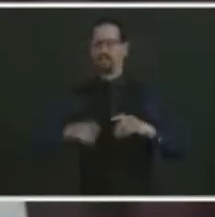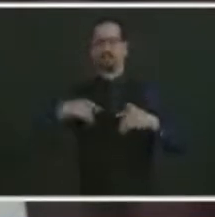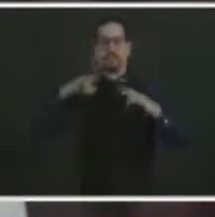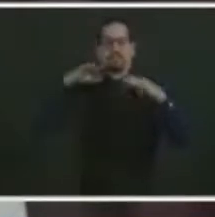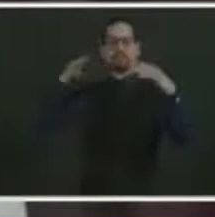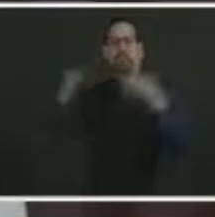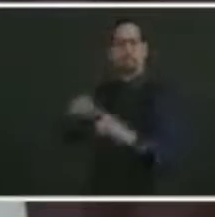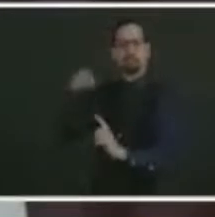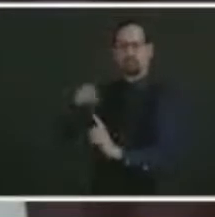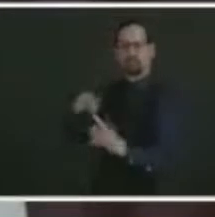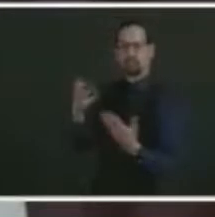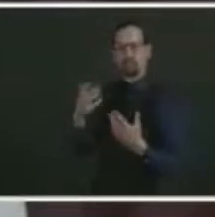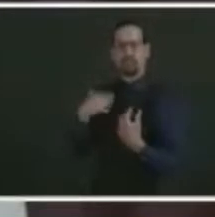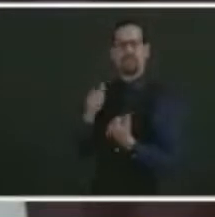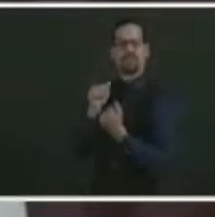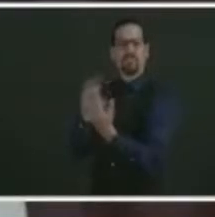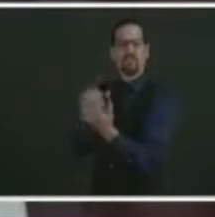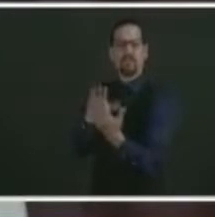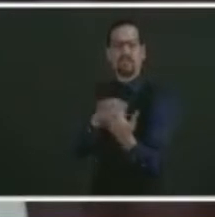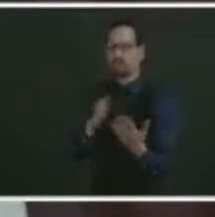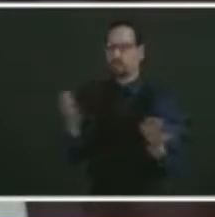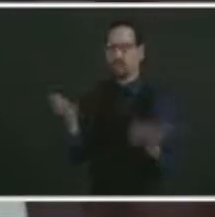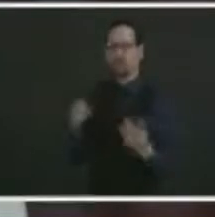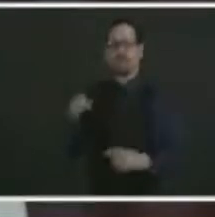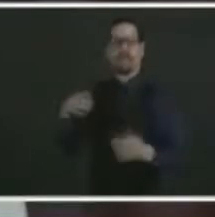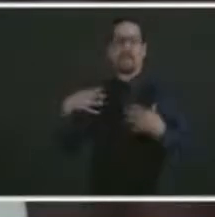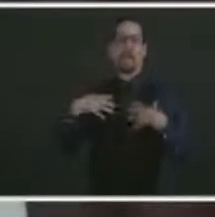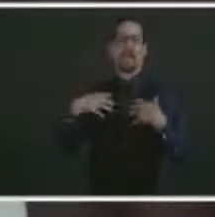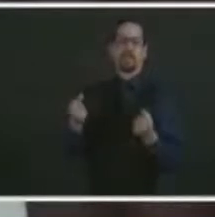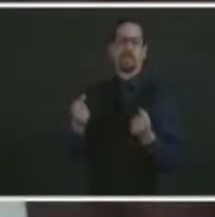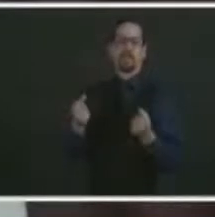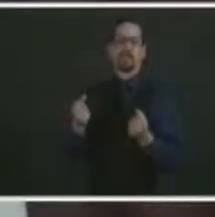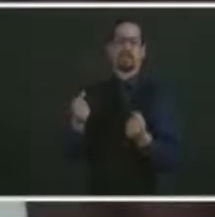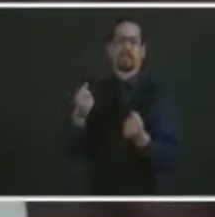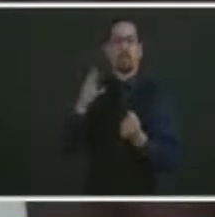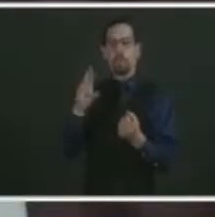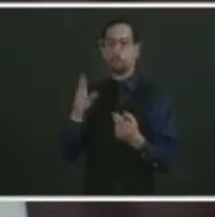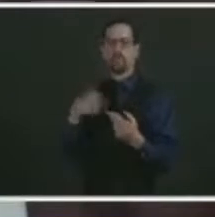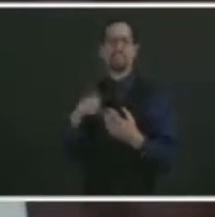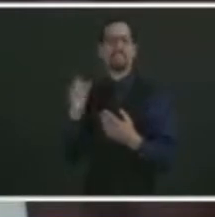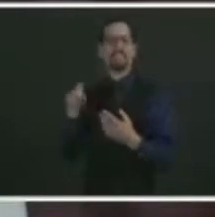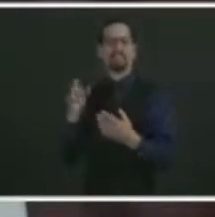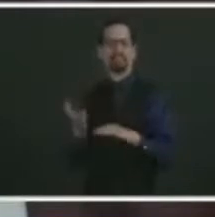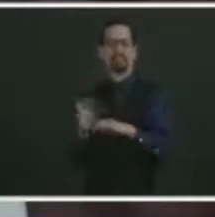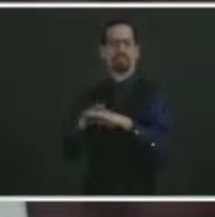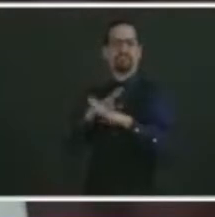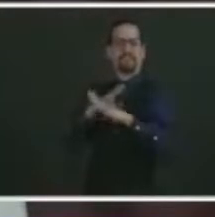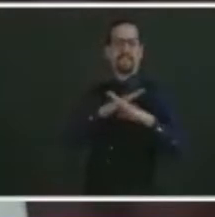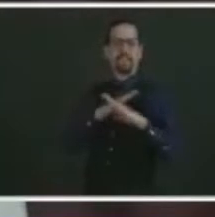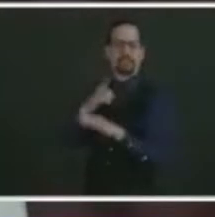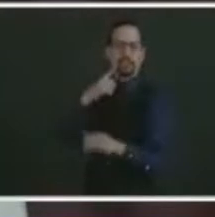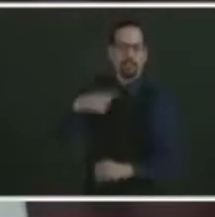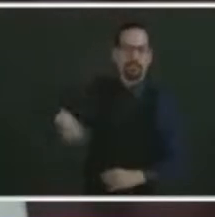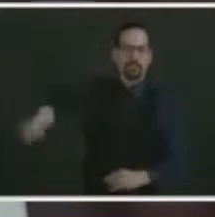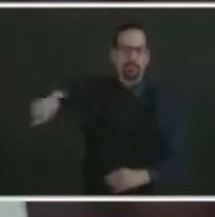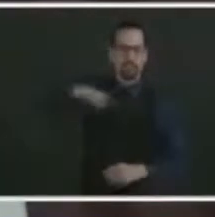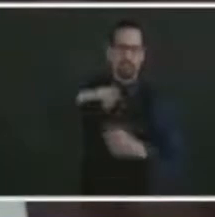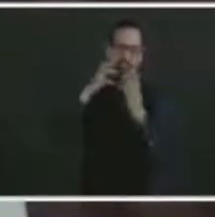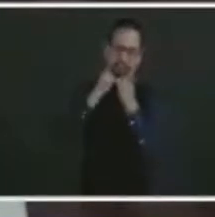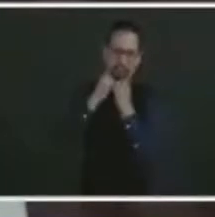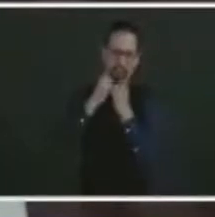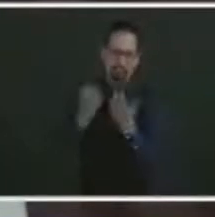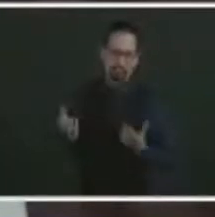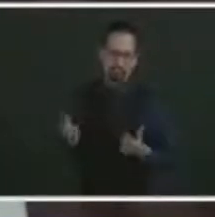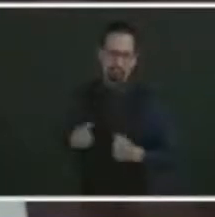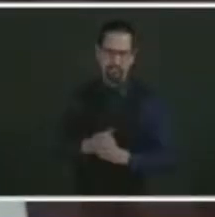health or that create barriers to healthy living for certain people. In the context of a pandemic,